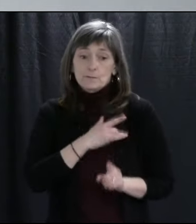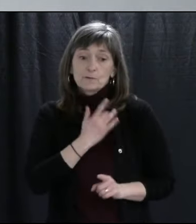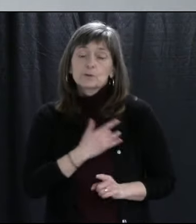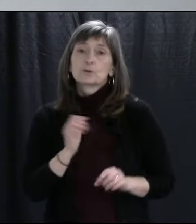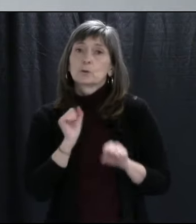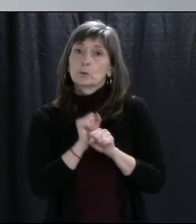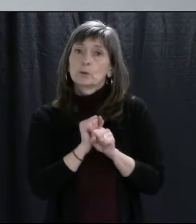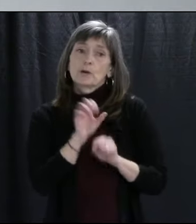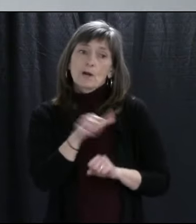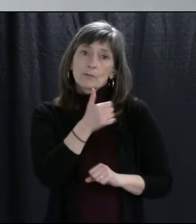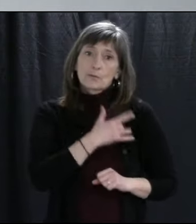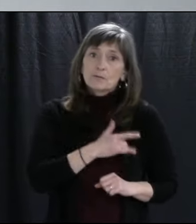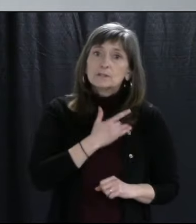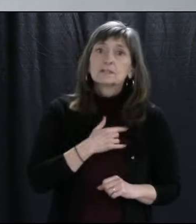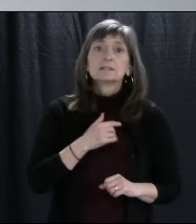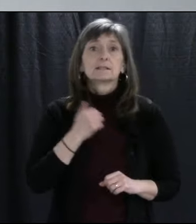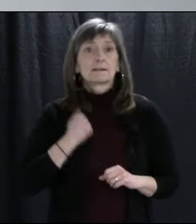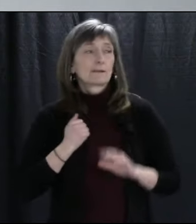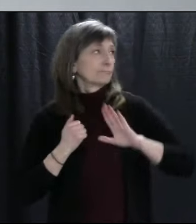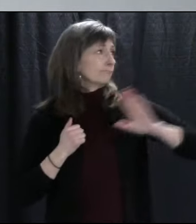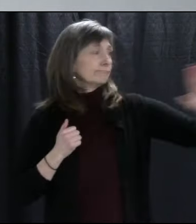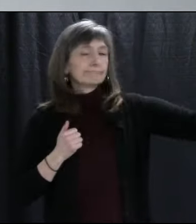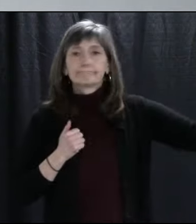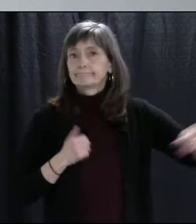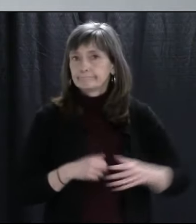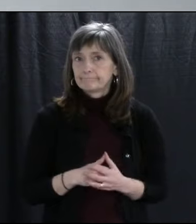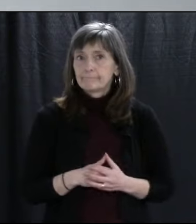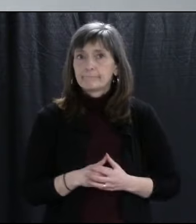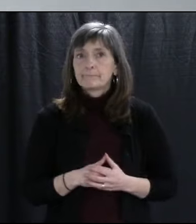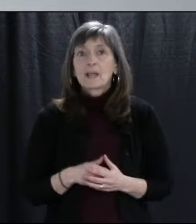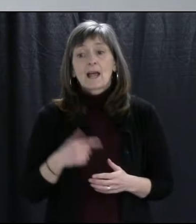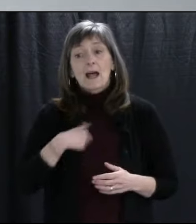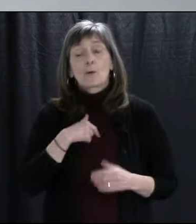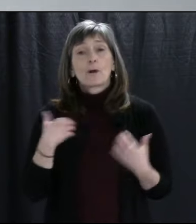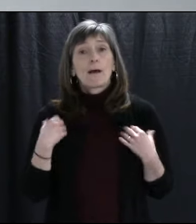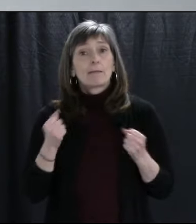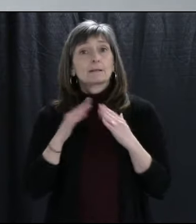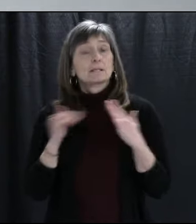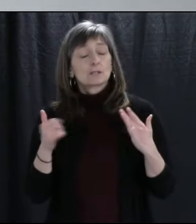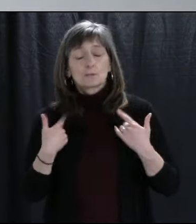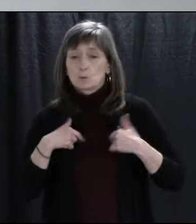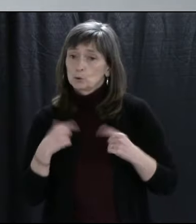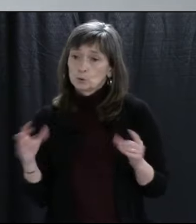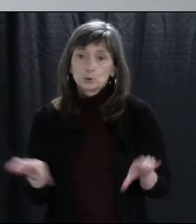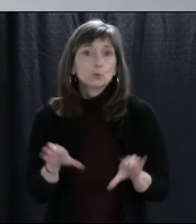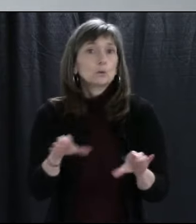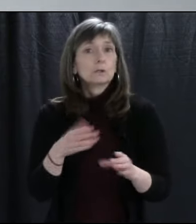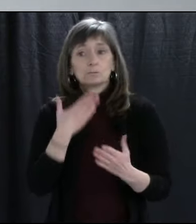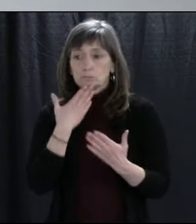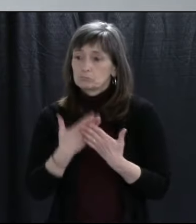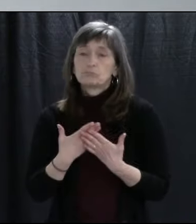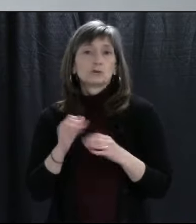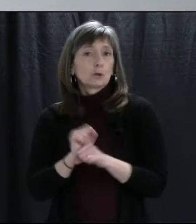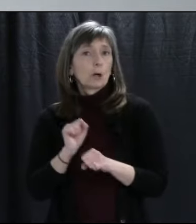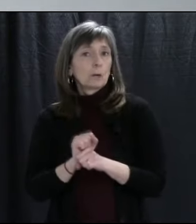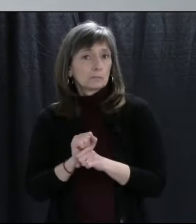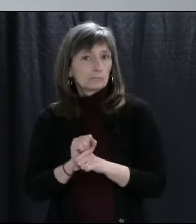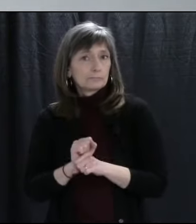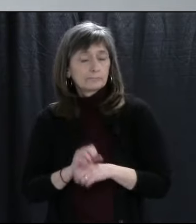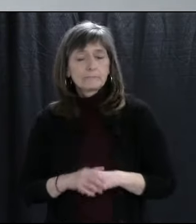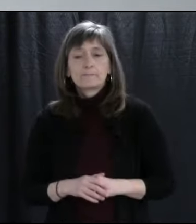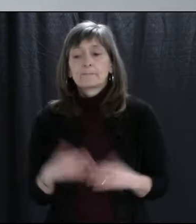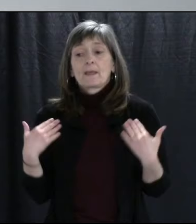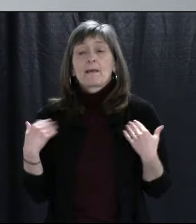provincial and territorial counterparts. Our public health system is responding, taking action, and working well. The health